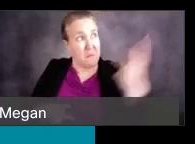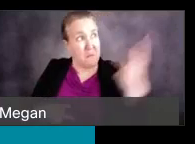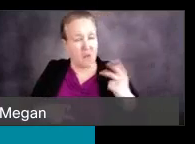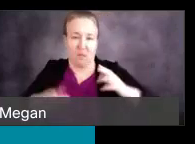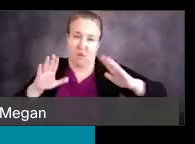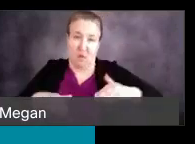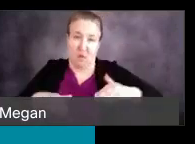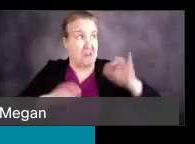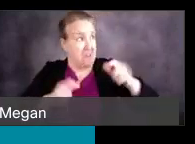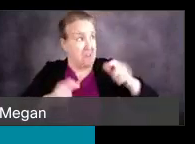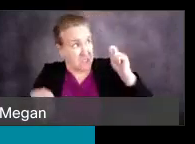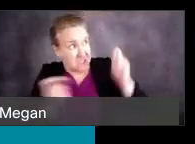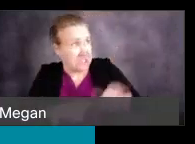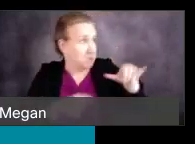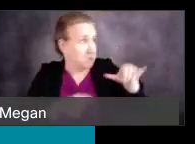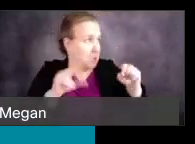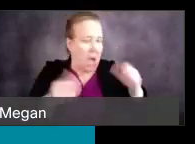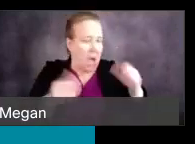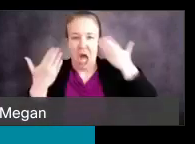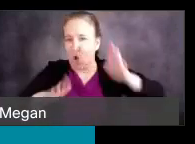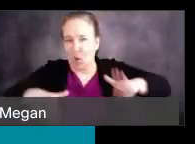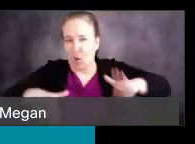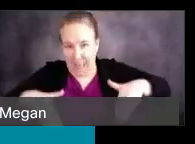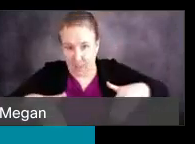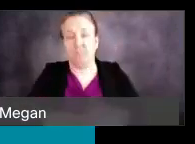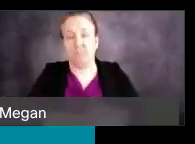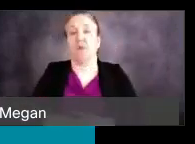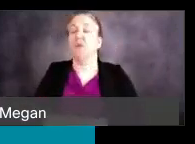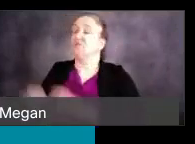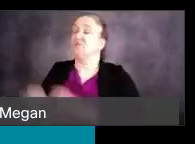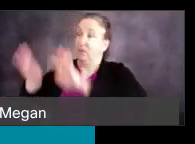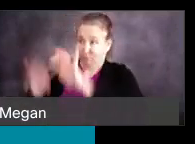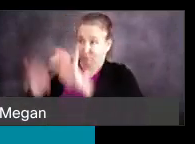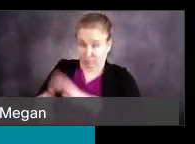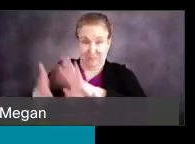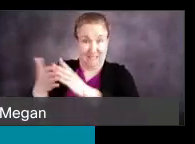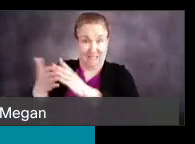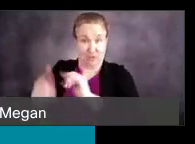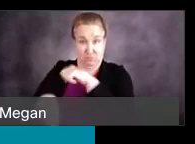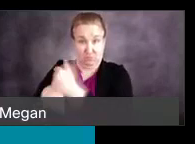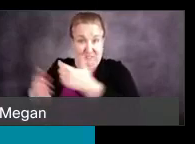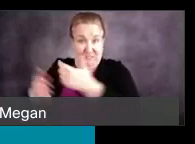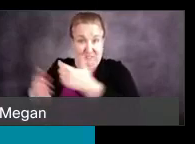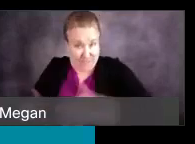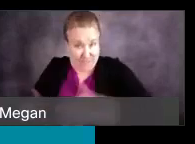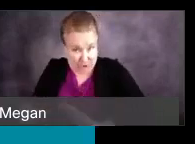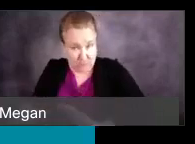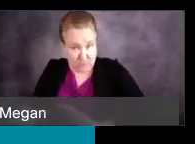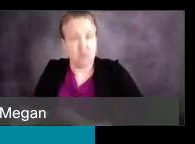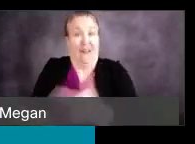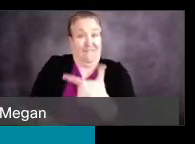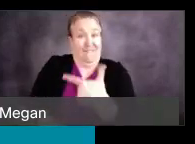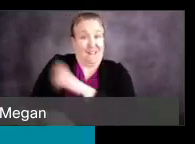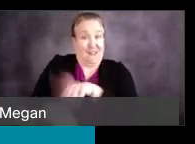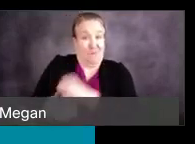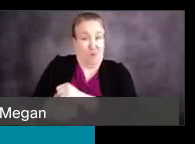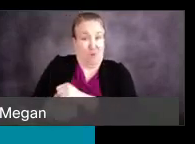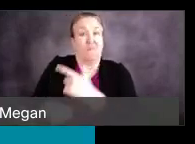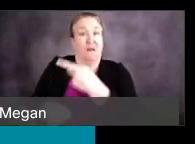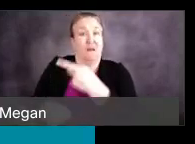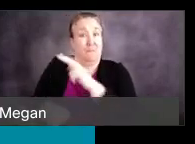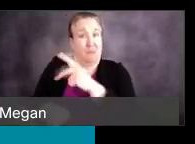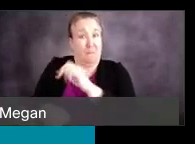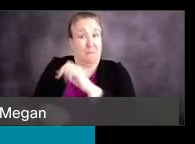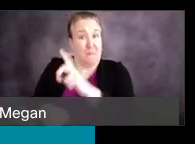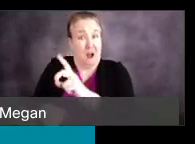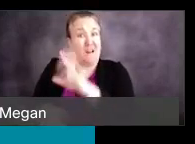implemented. Finally, once you have scheduled, you will receive a confirmation of your vaccine appointment from PrepMod.